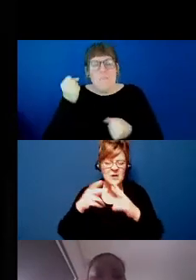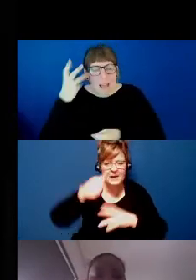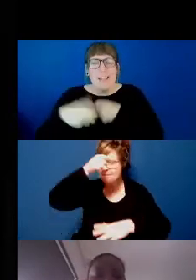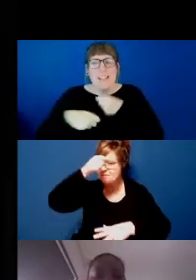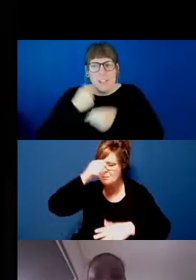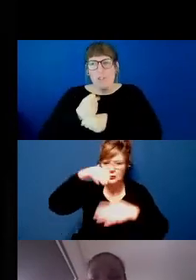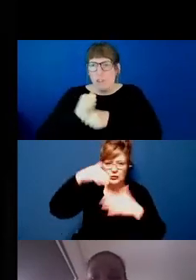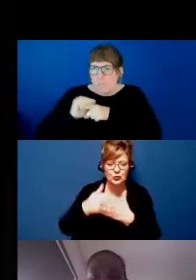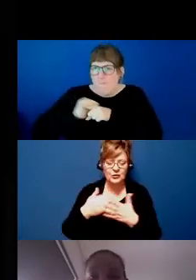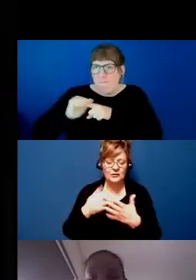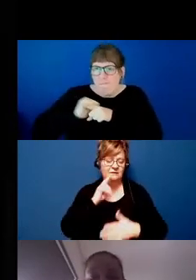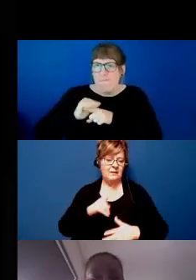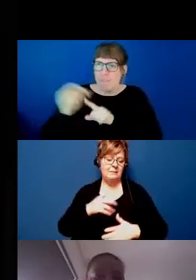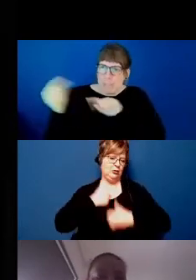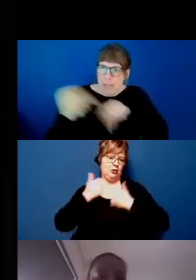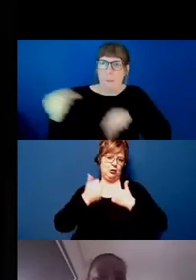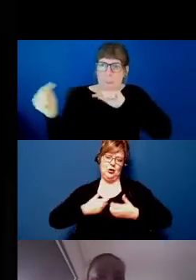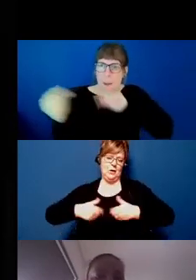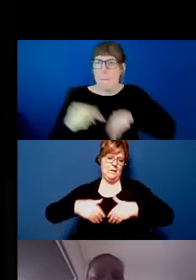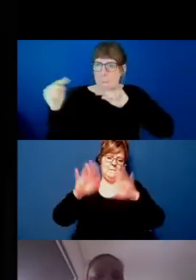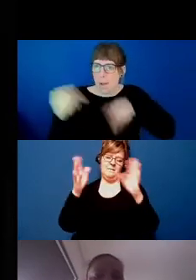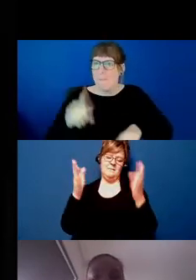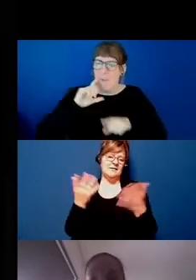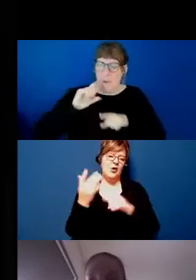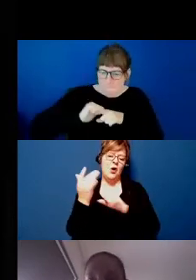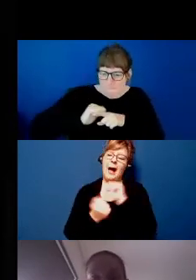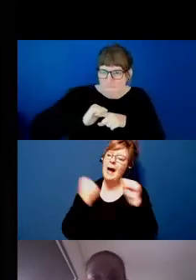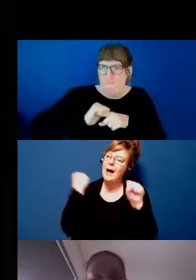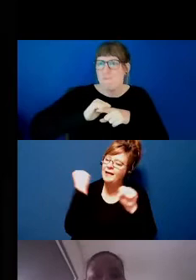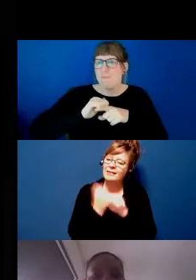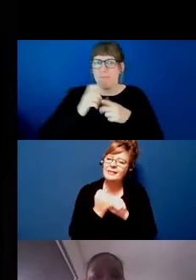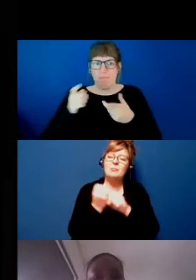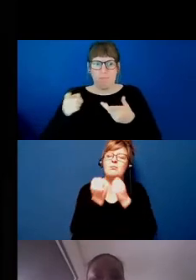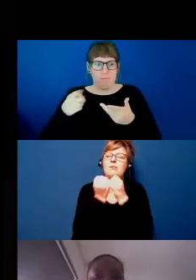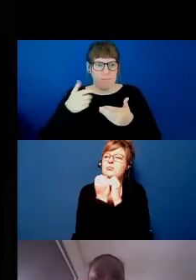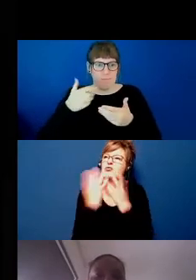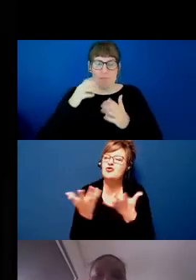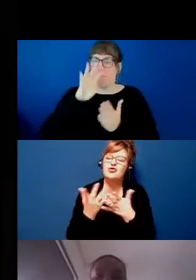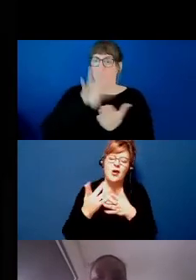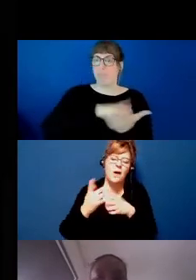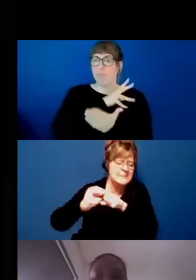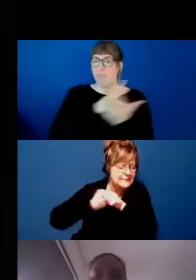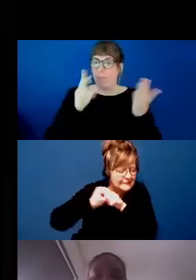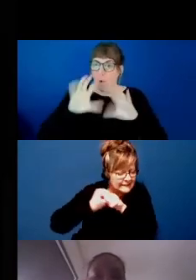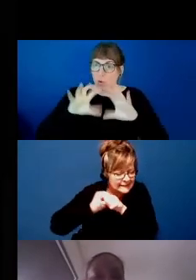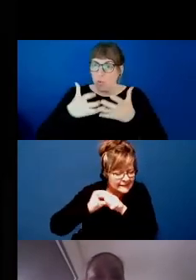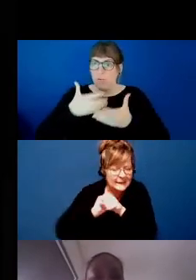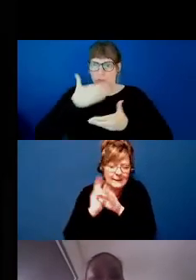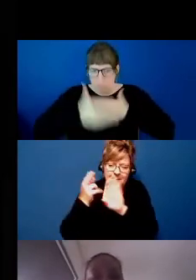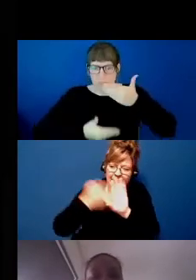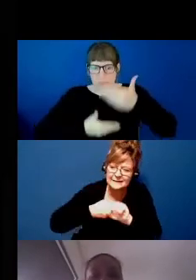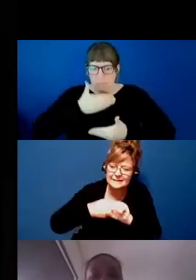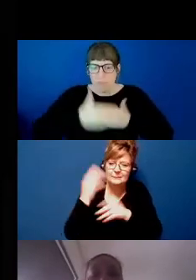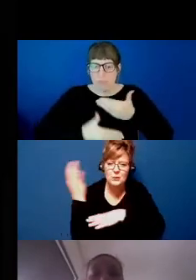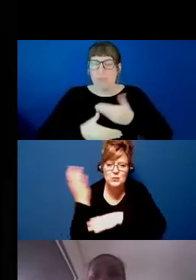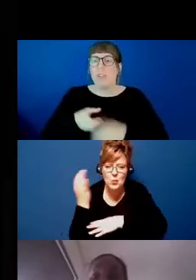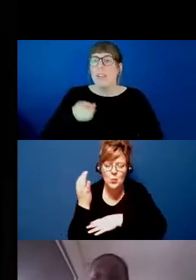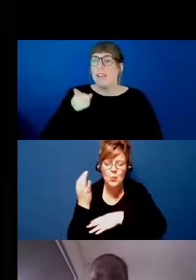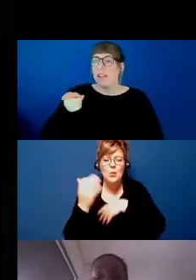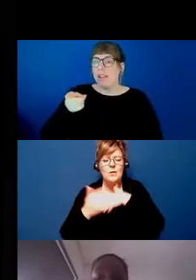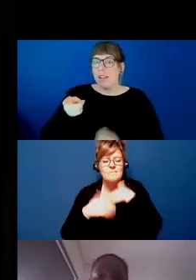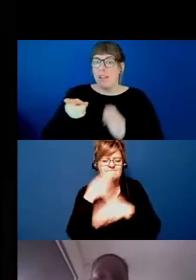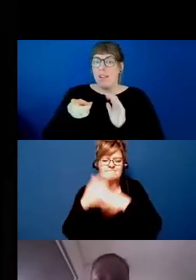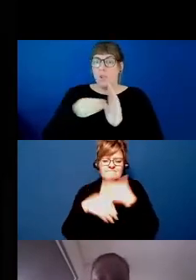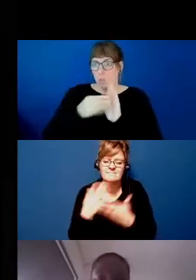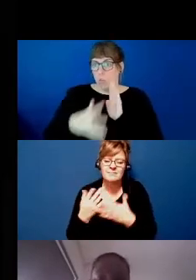of her coming to her dance classes, following in the structure of our school. She was one of our students that we